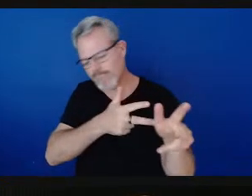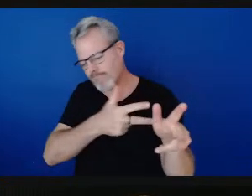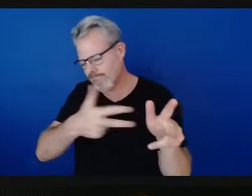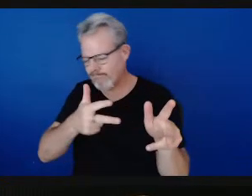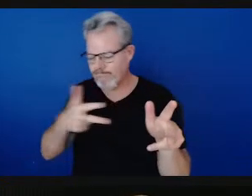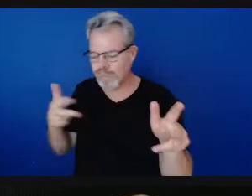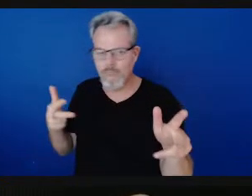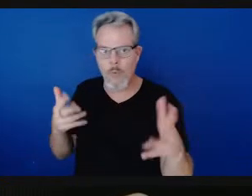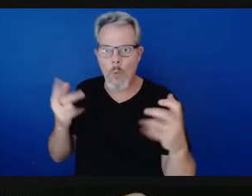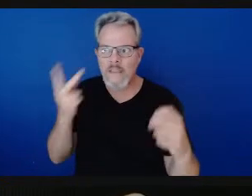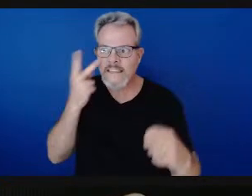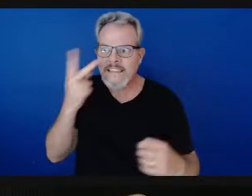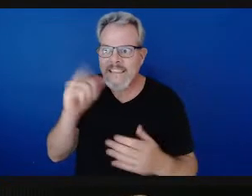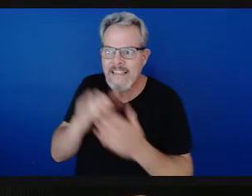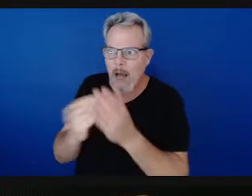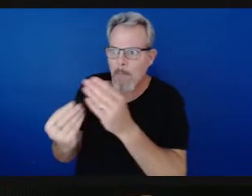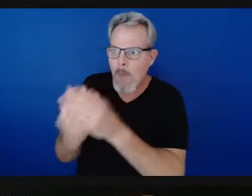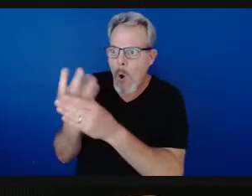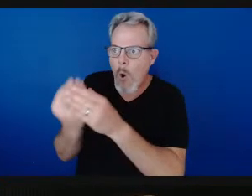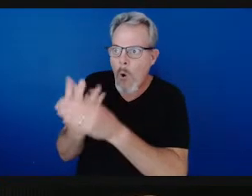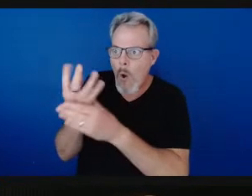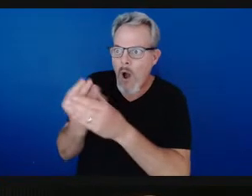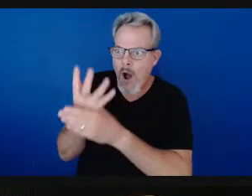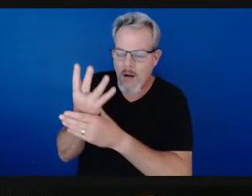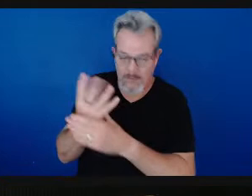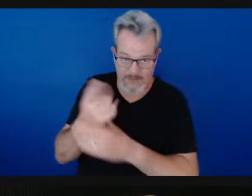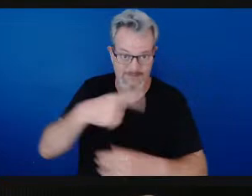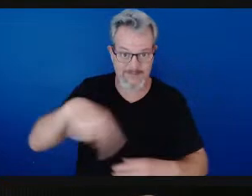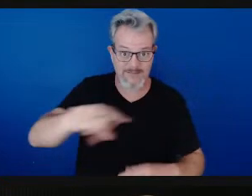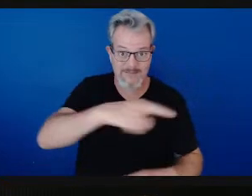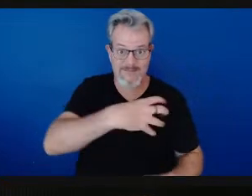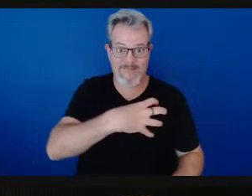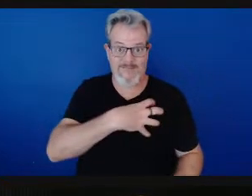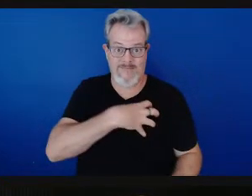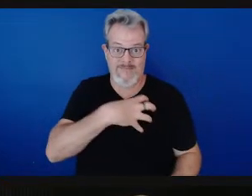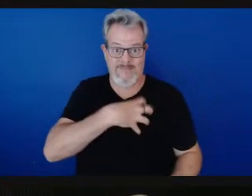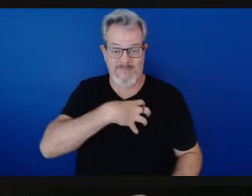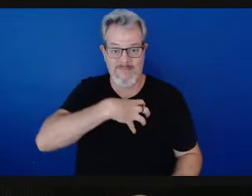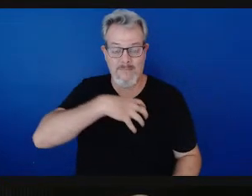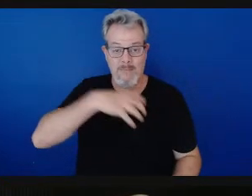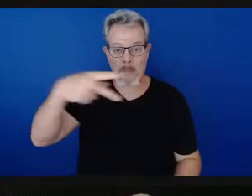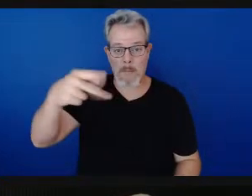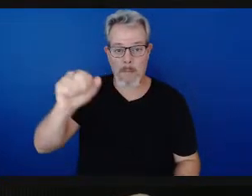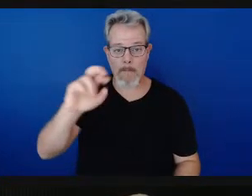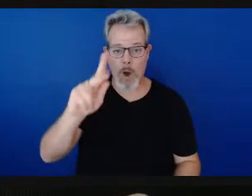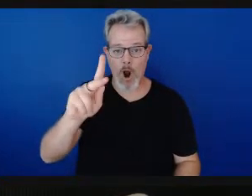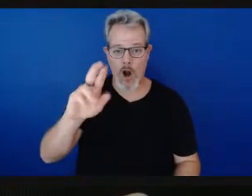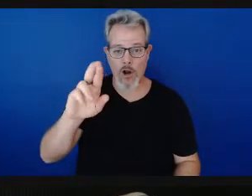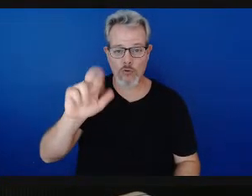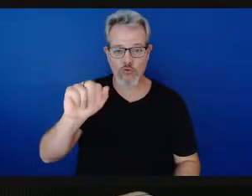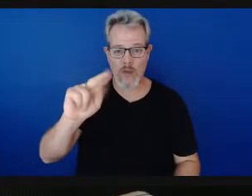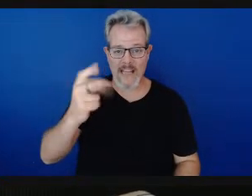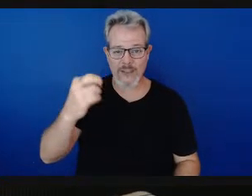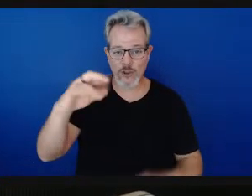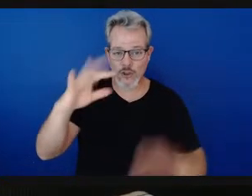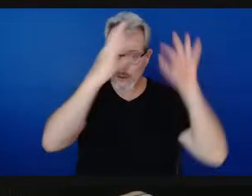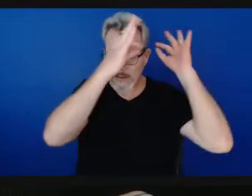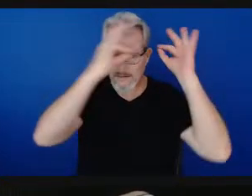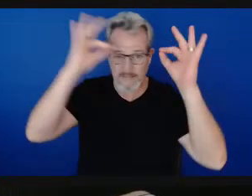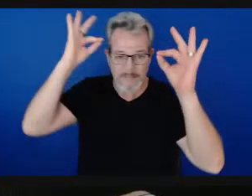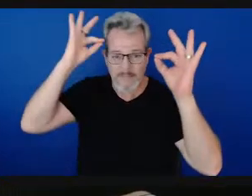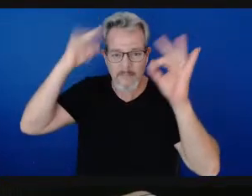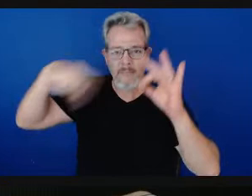fountain. So they're up. The park rangers are doing everything they can, and sometimes they just have to make a call like that, right? Like, we got to close it